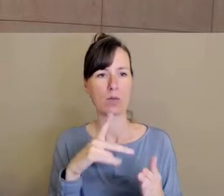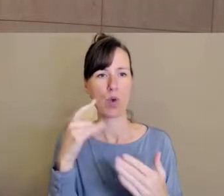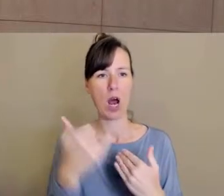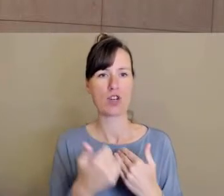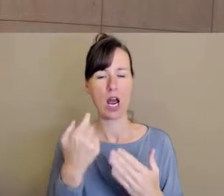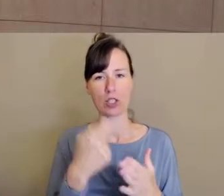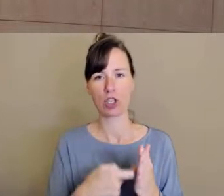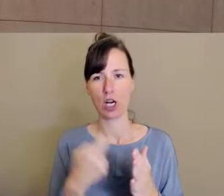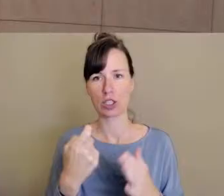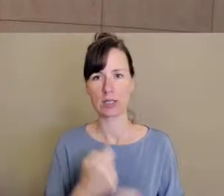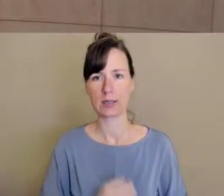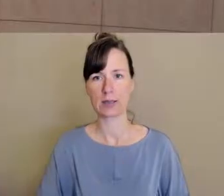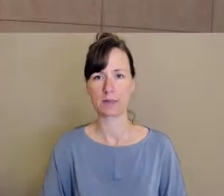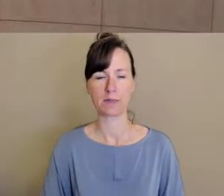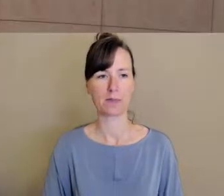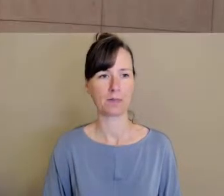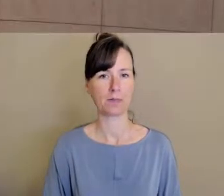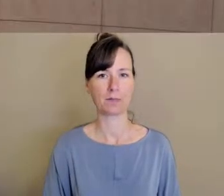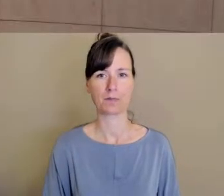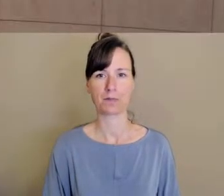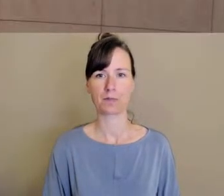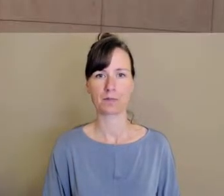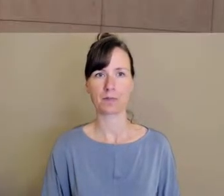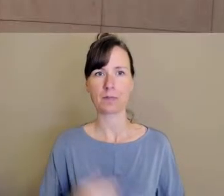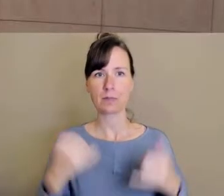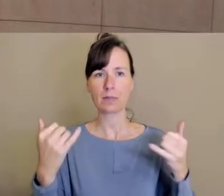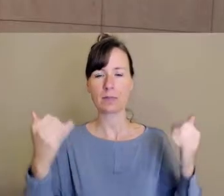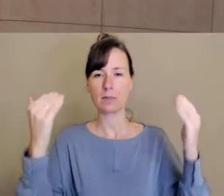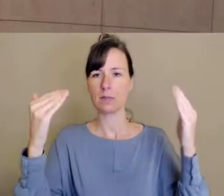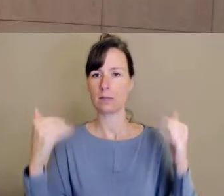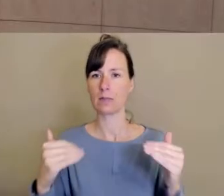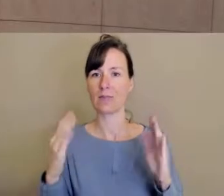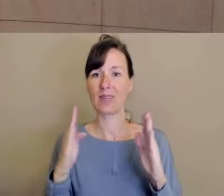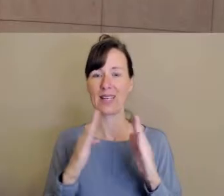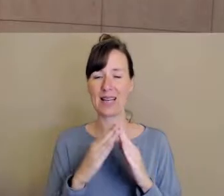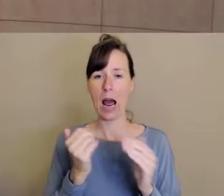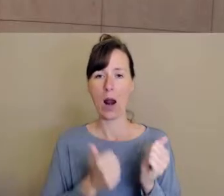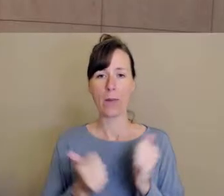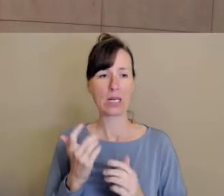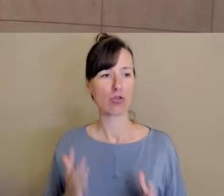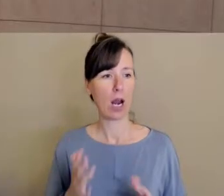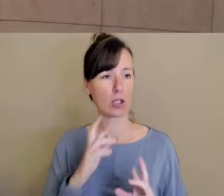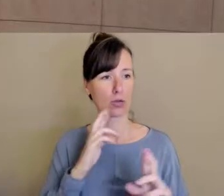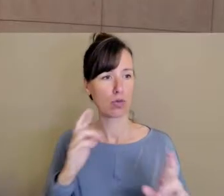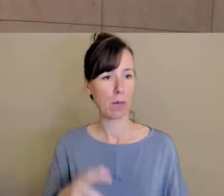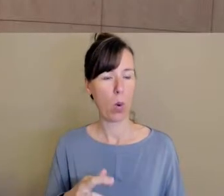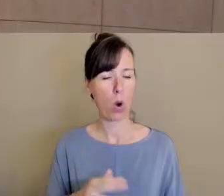charges. That takes us to the town administrator's report.